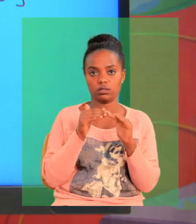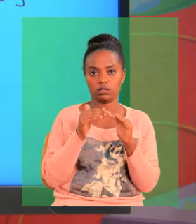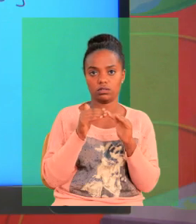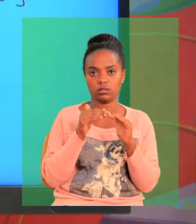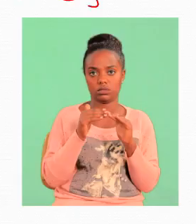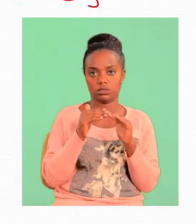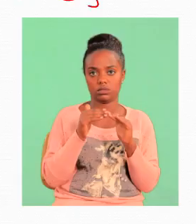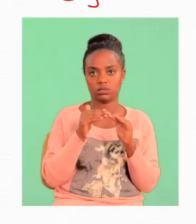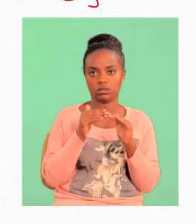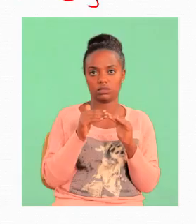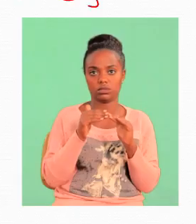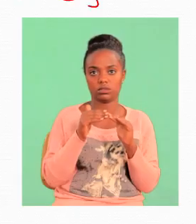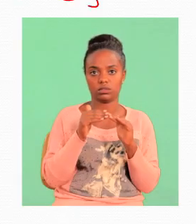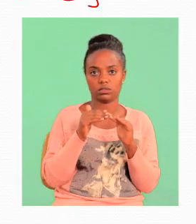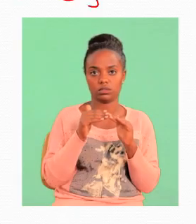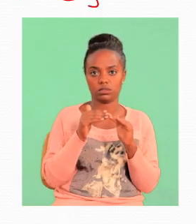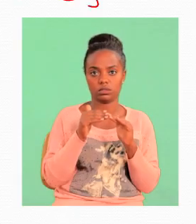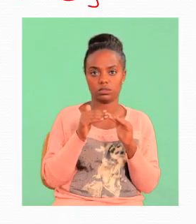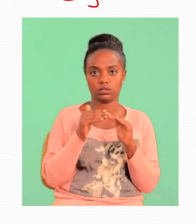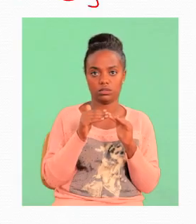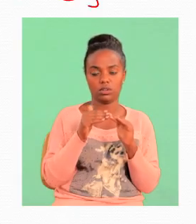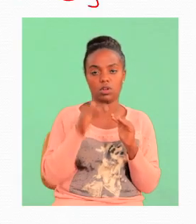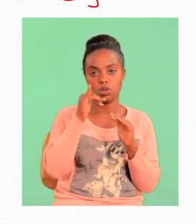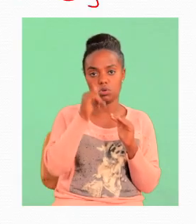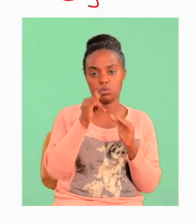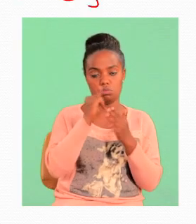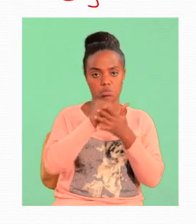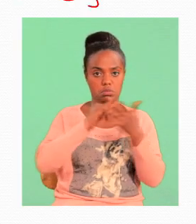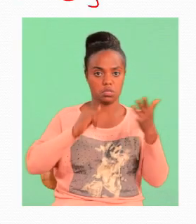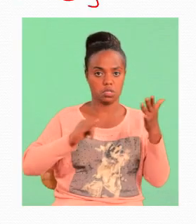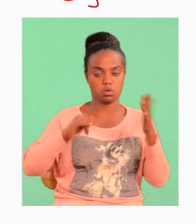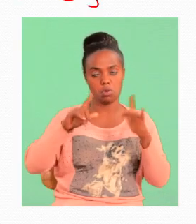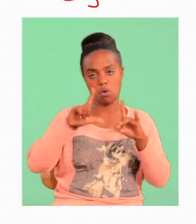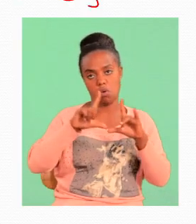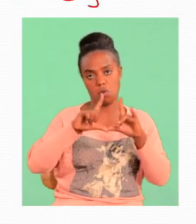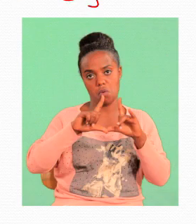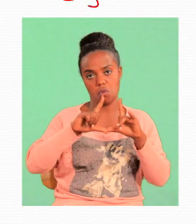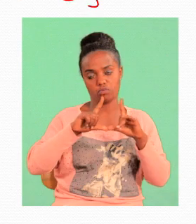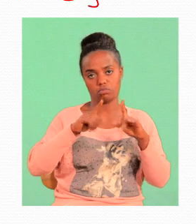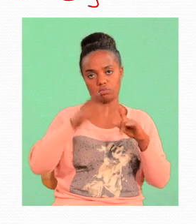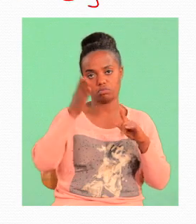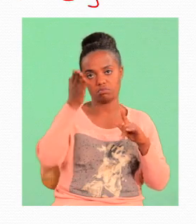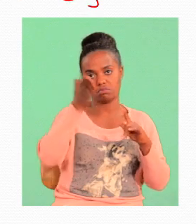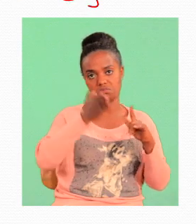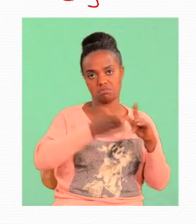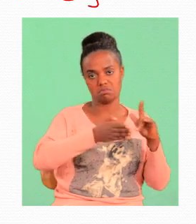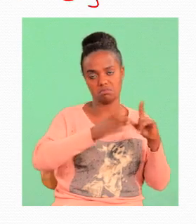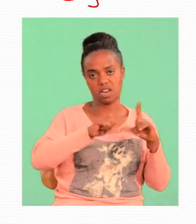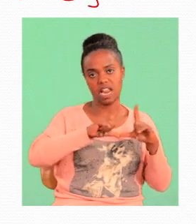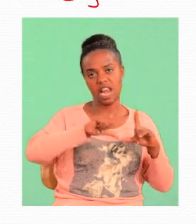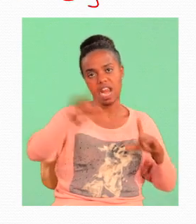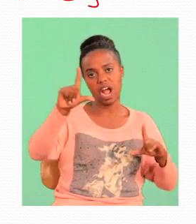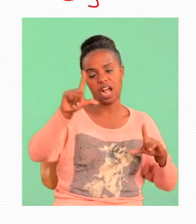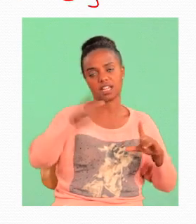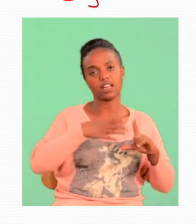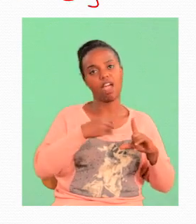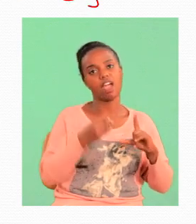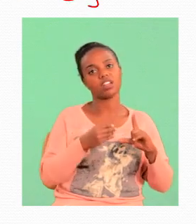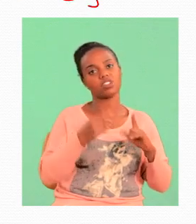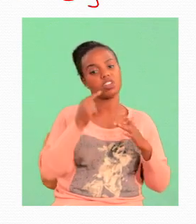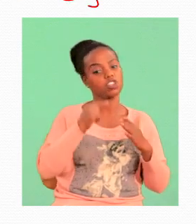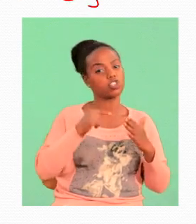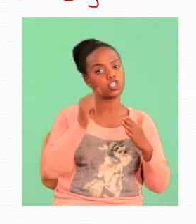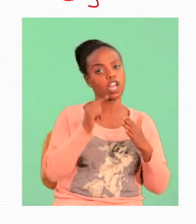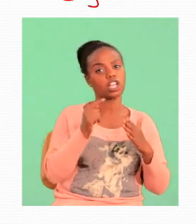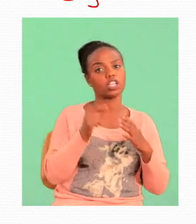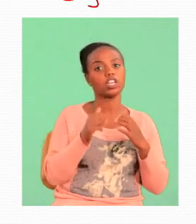to. So you'll draw this line and check which